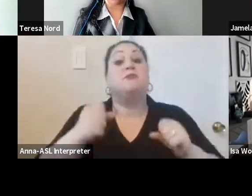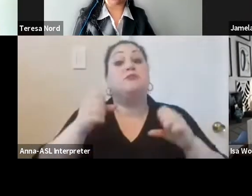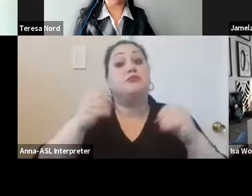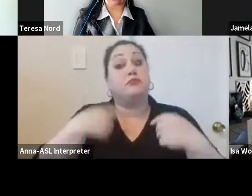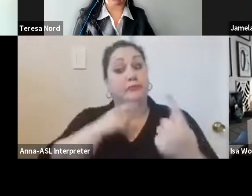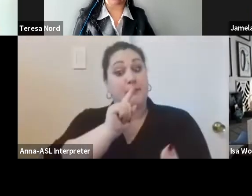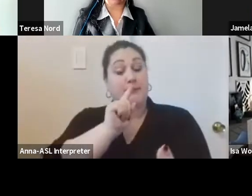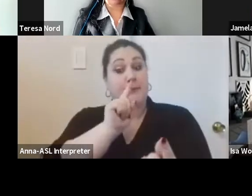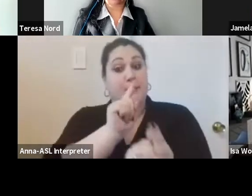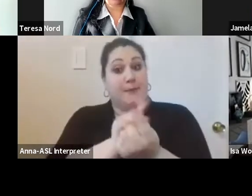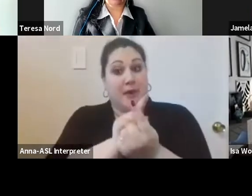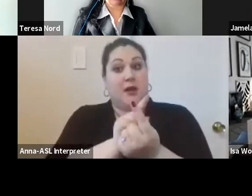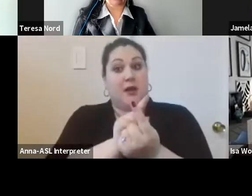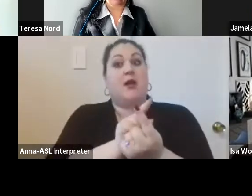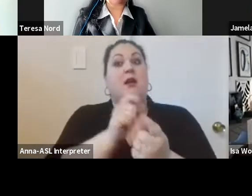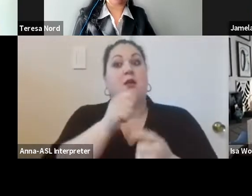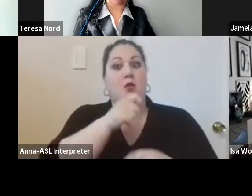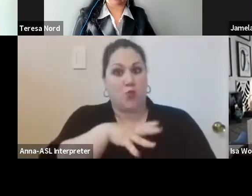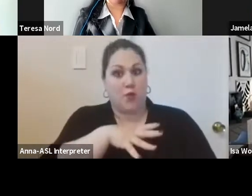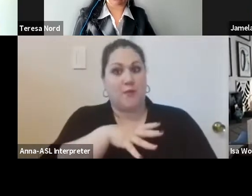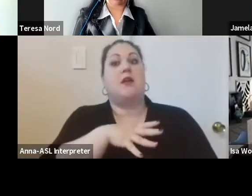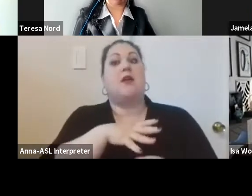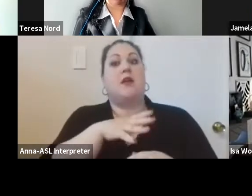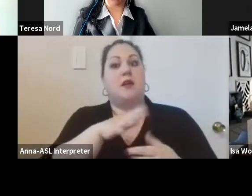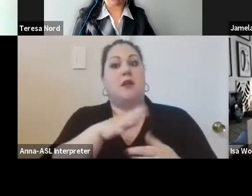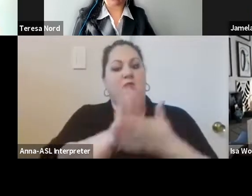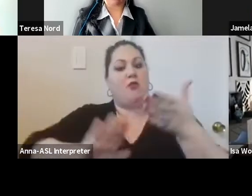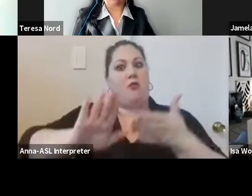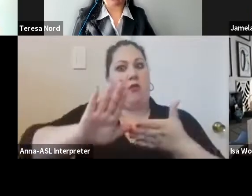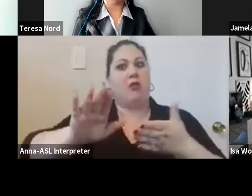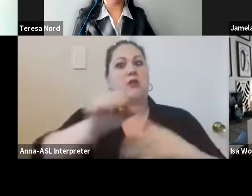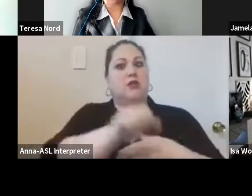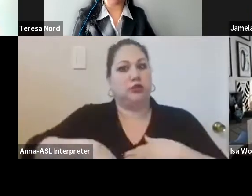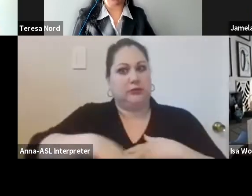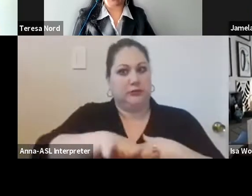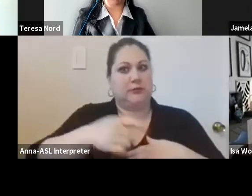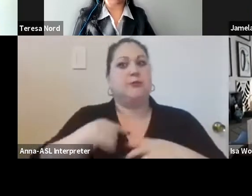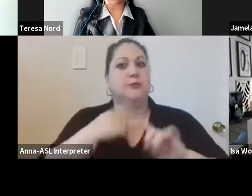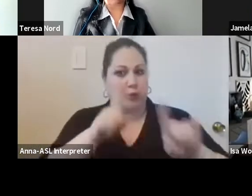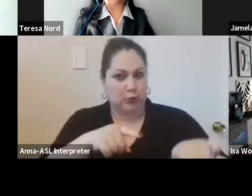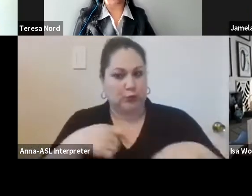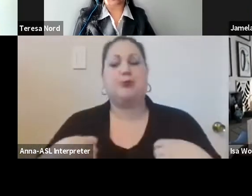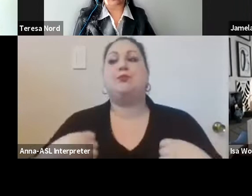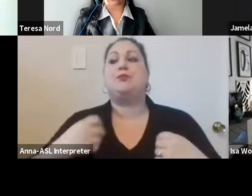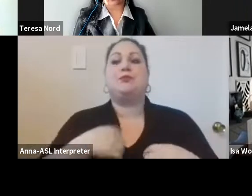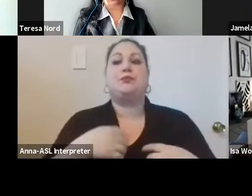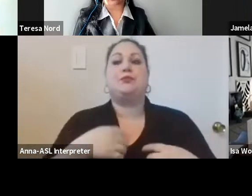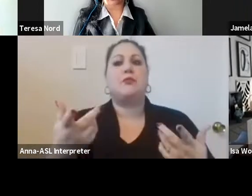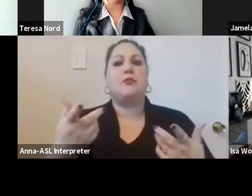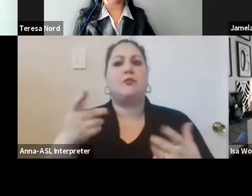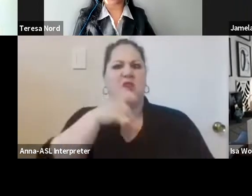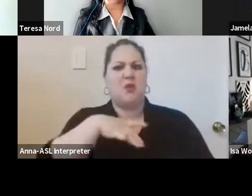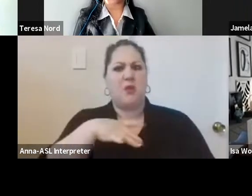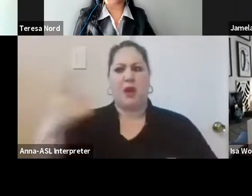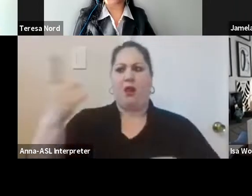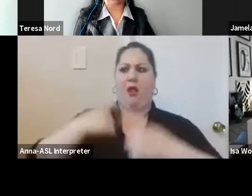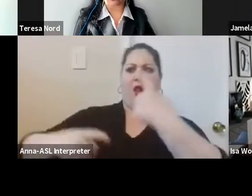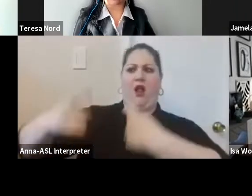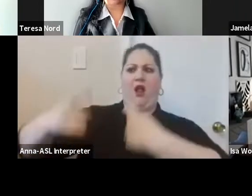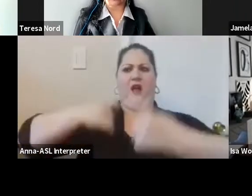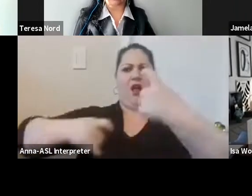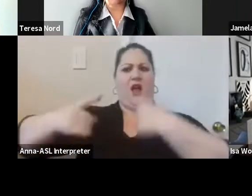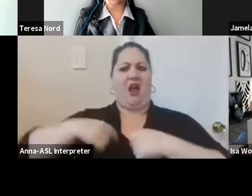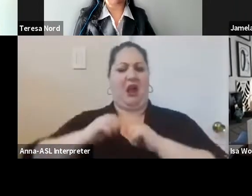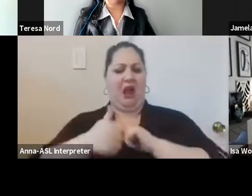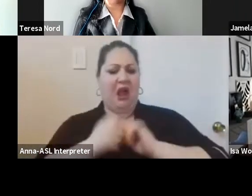going to with my daughter. And she asked me a ton of questions about, how I was going to get my daughter, to school